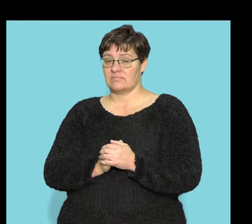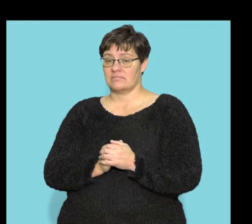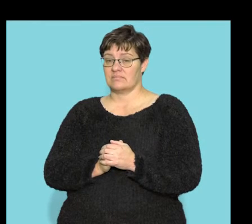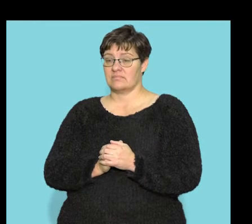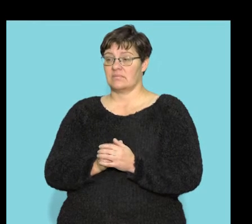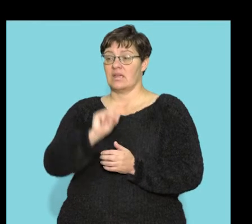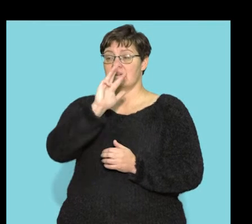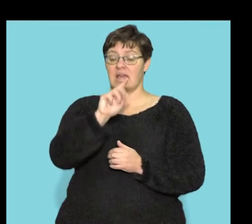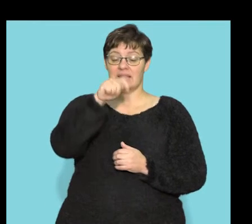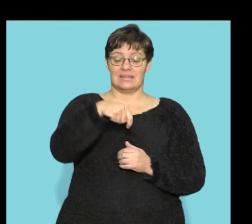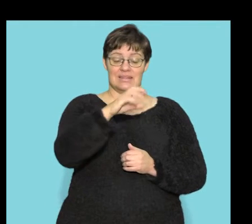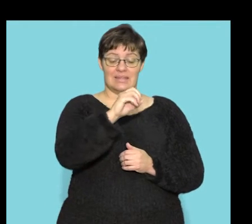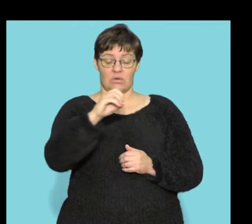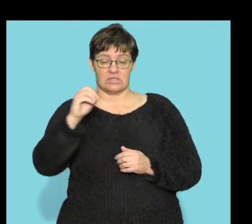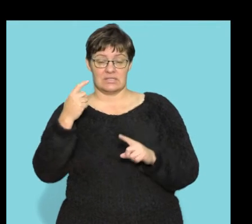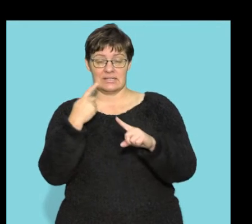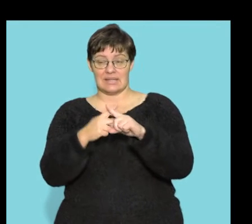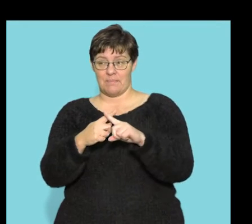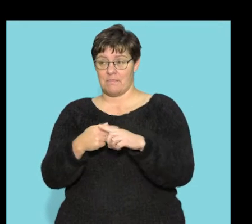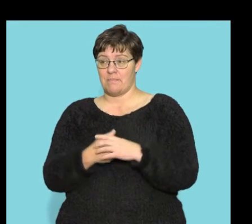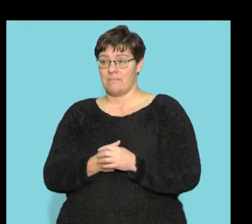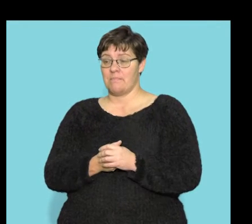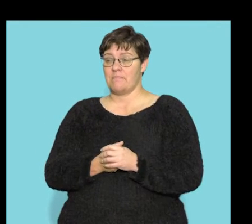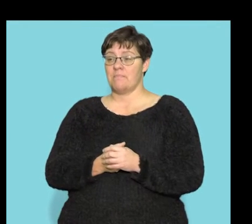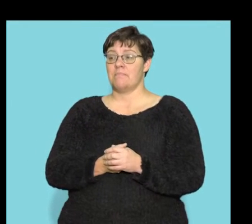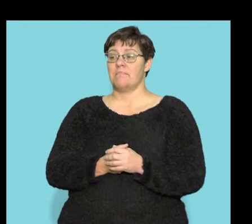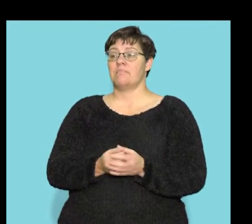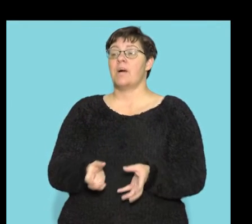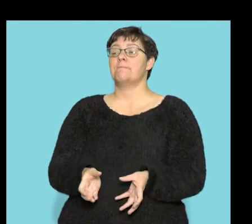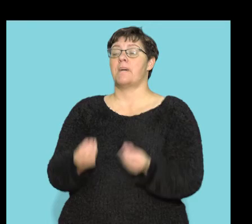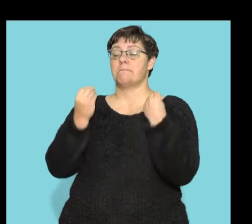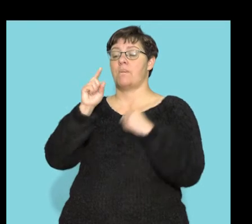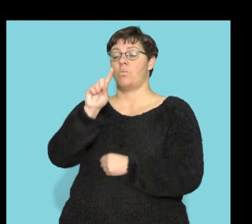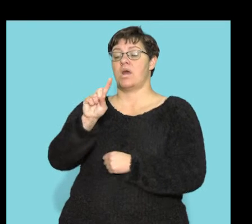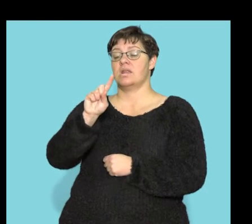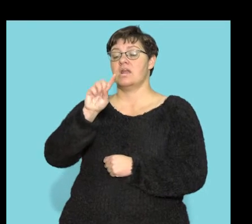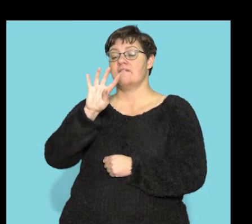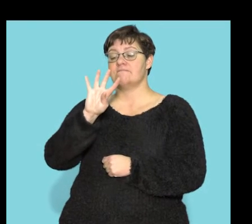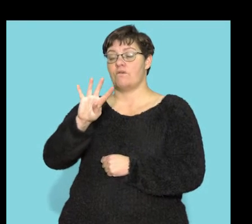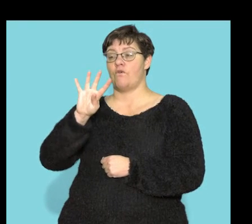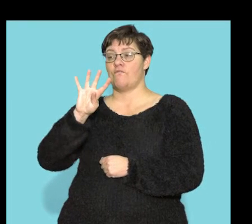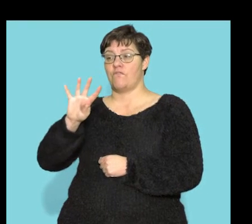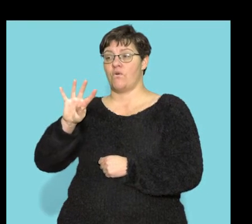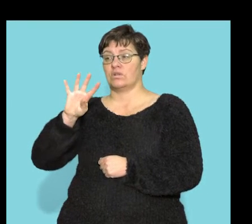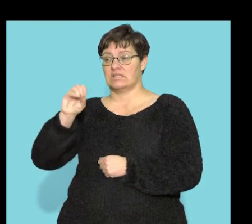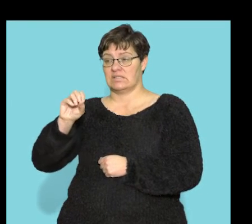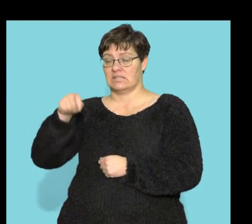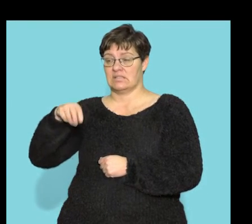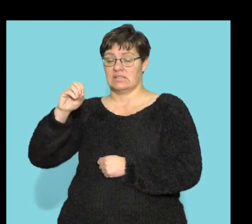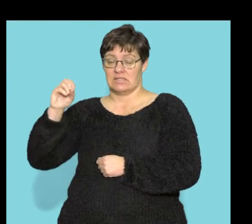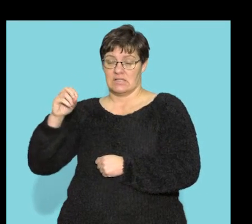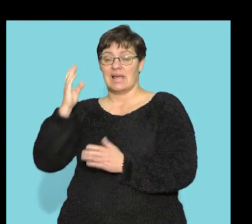the 9,000 and you multiply it, you're going to find that you're going to get your figure of 1,440,000 as your direct